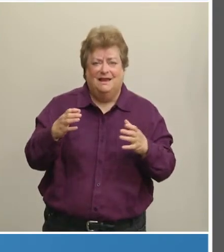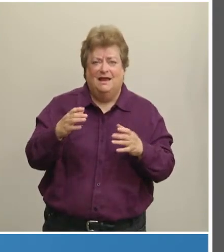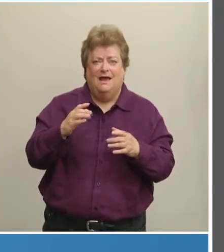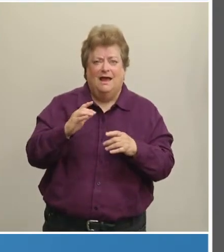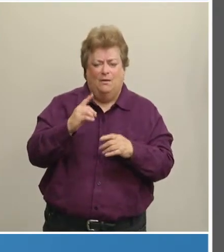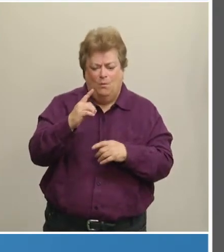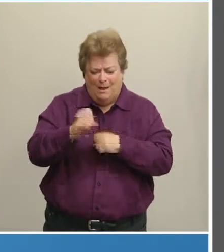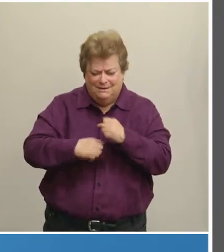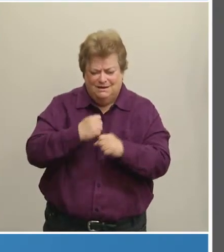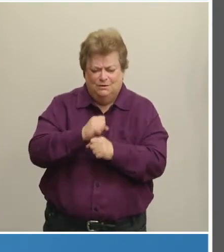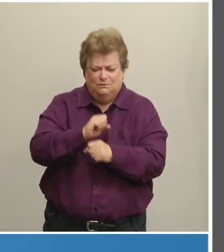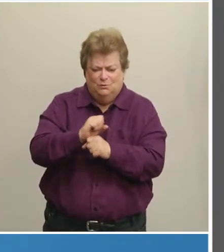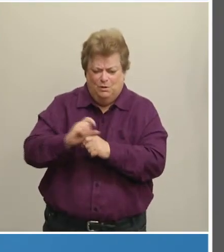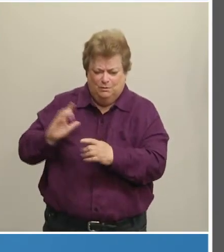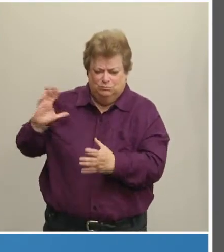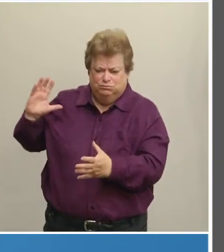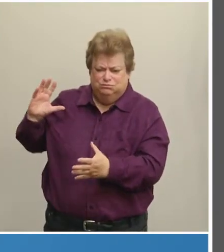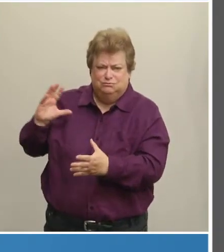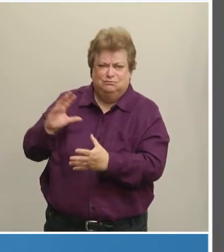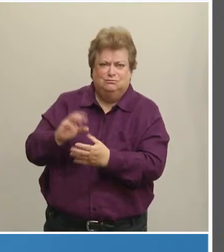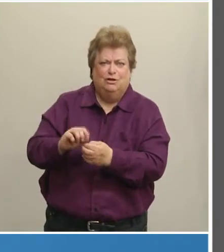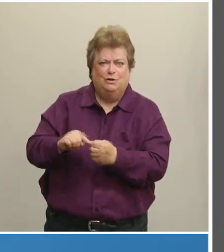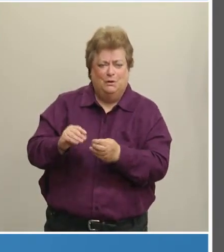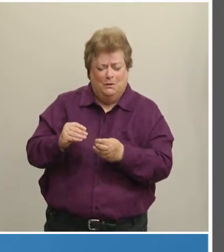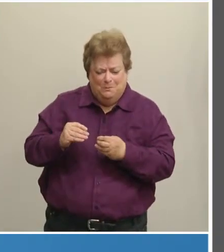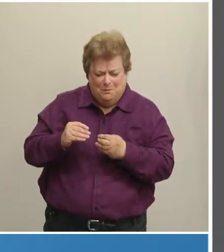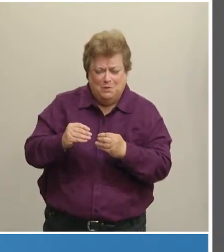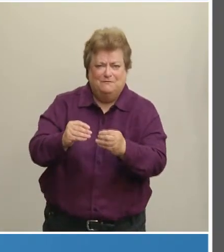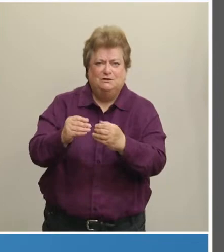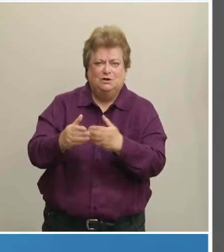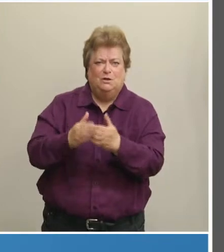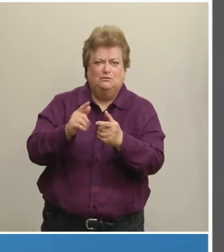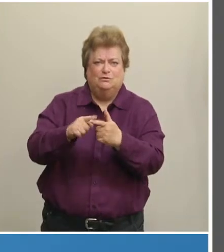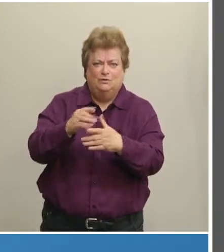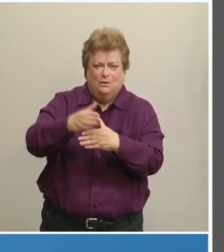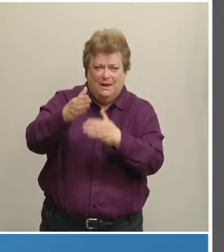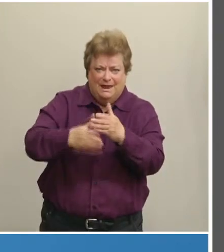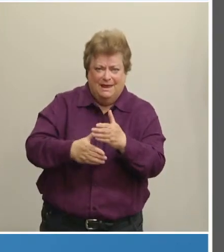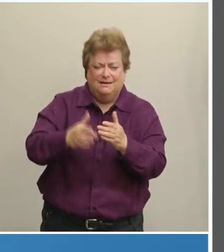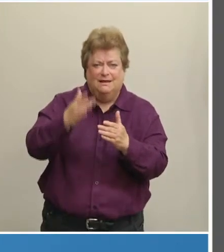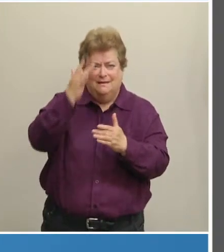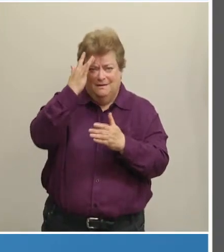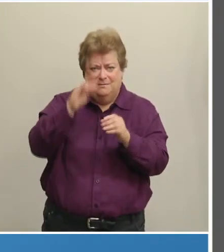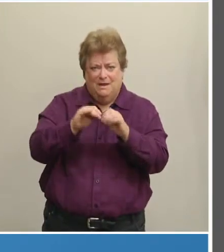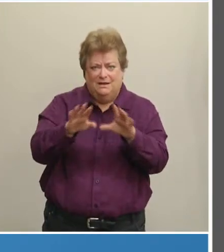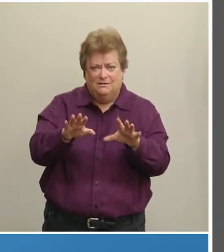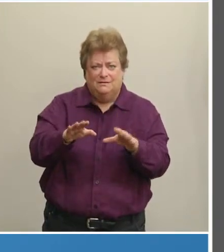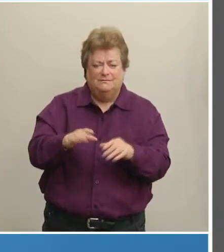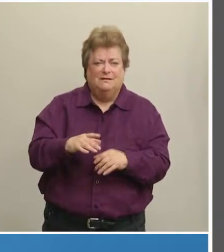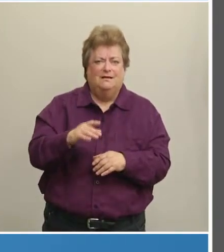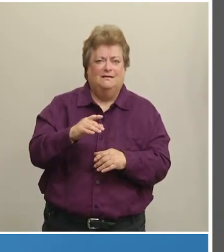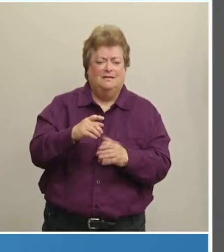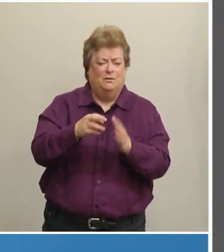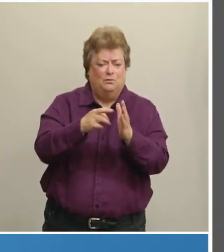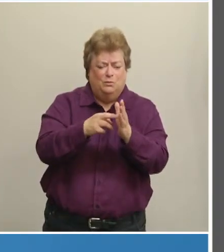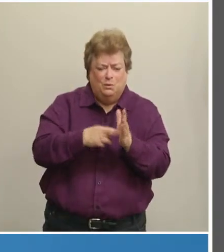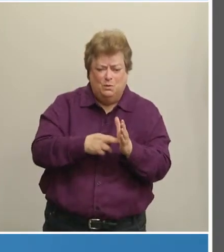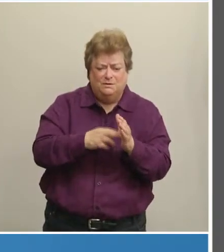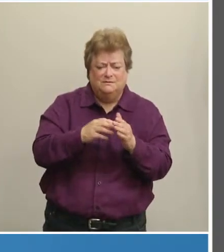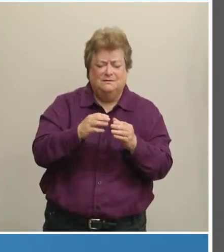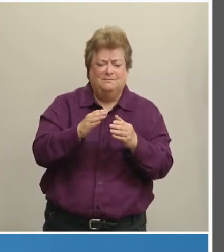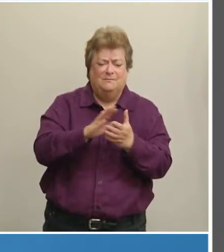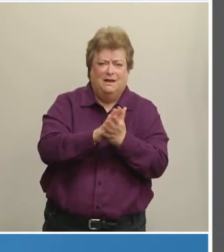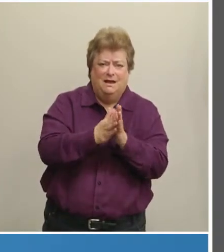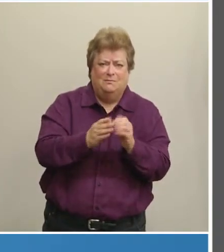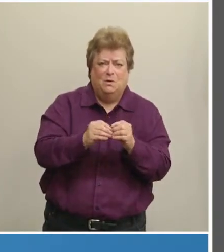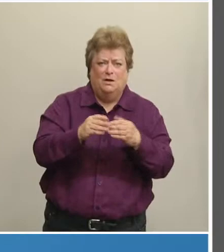by all of us that has moved us closer to ending the pandemic, loosening the directed health measures, and finally putting one of the